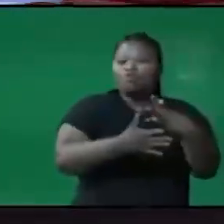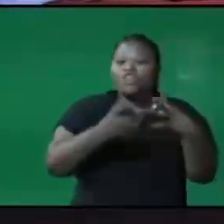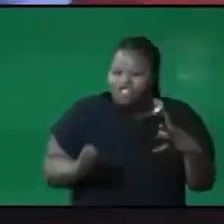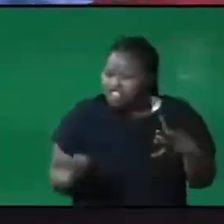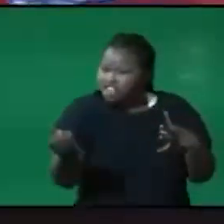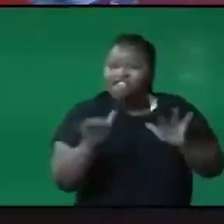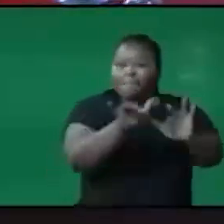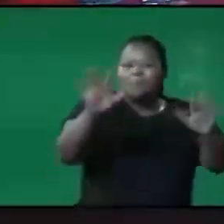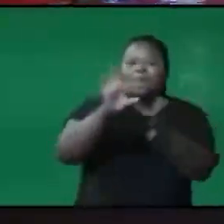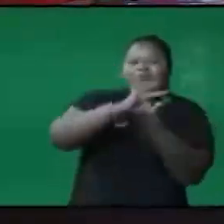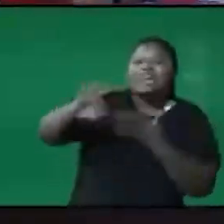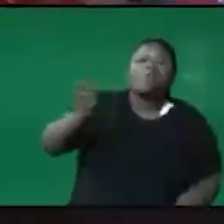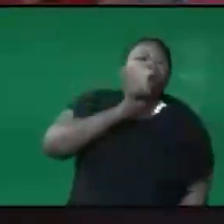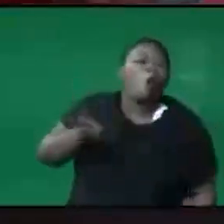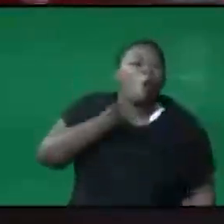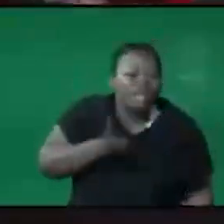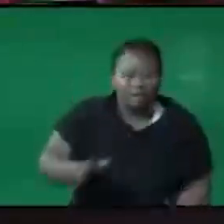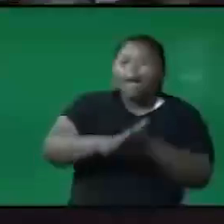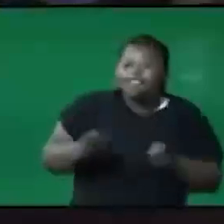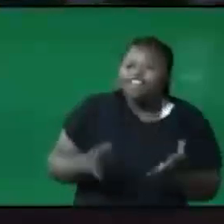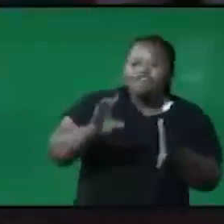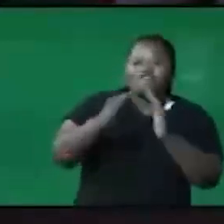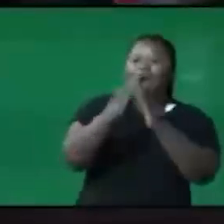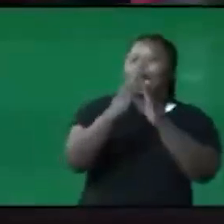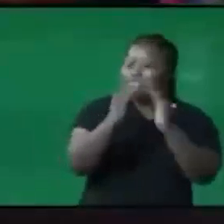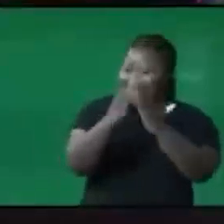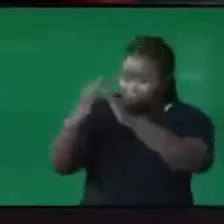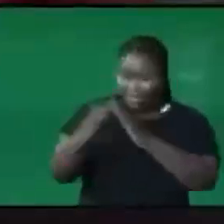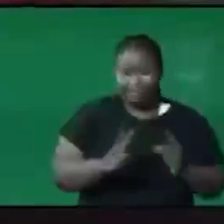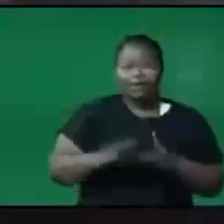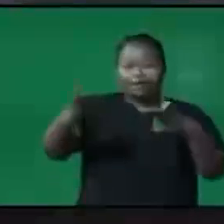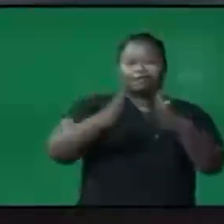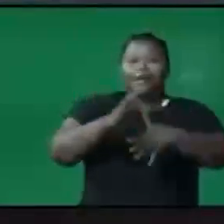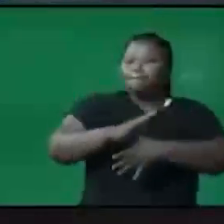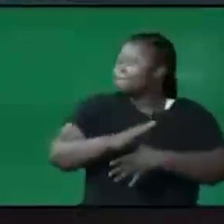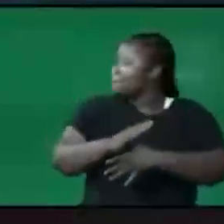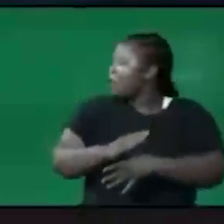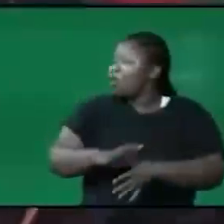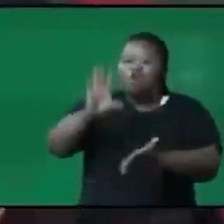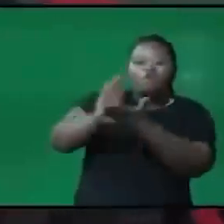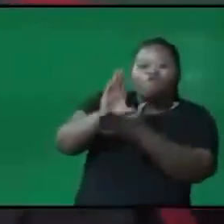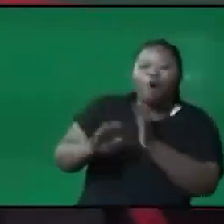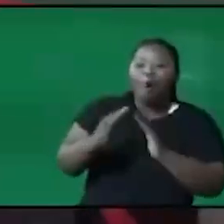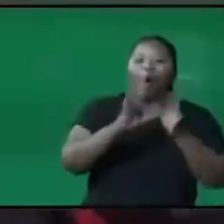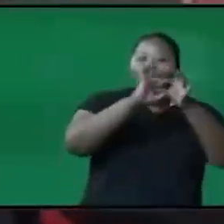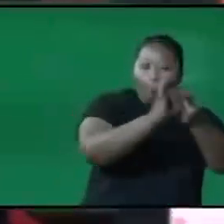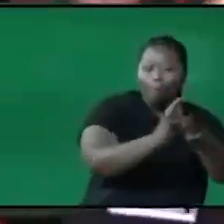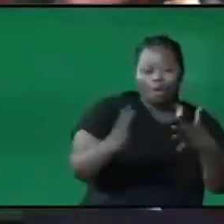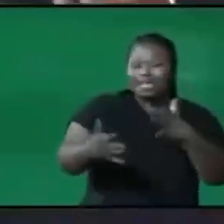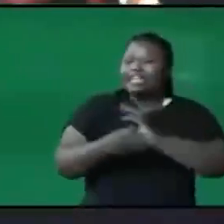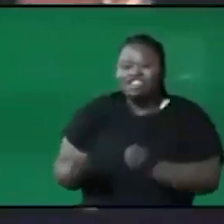give people clean water. Go give people houses. Go give people roads. Go give